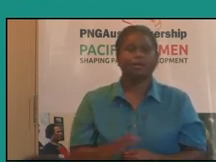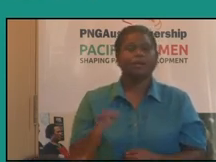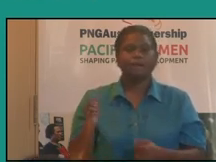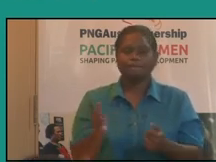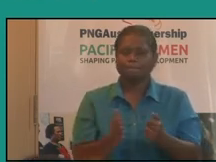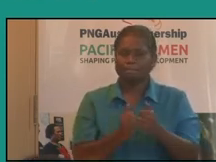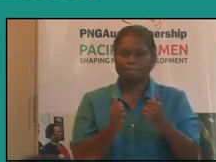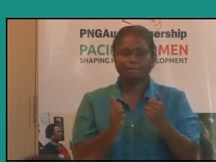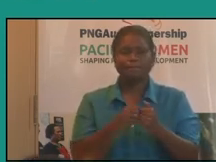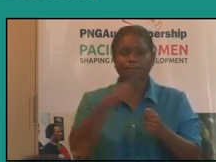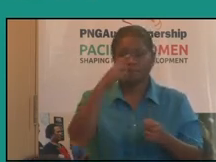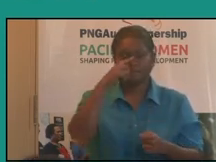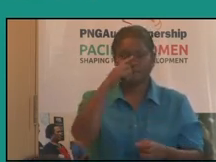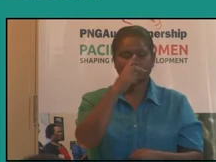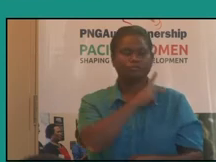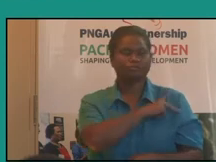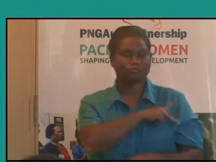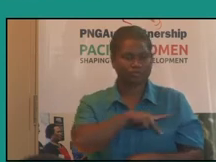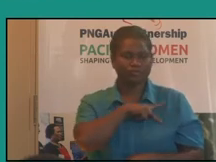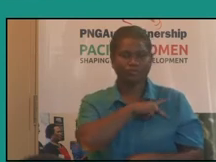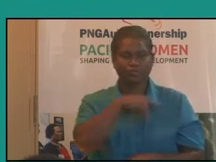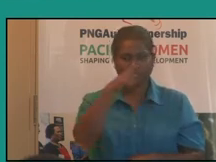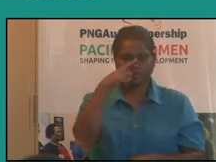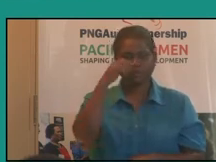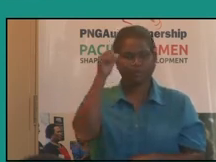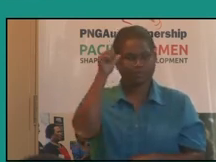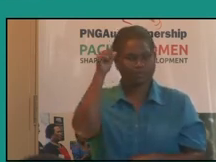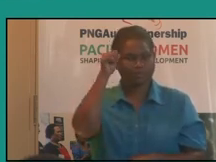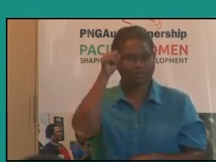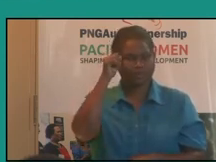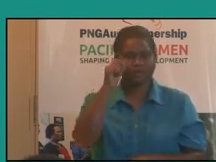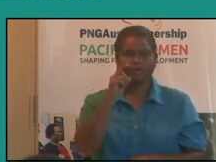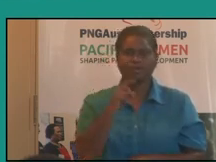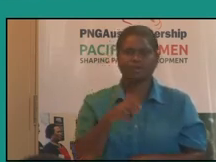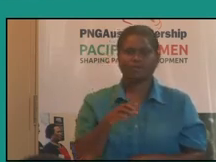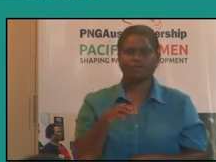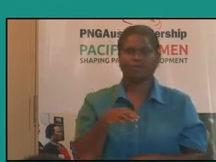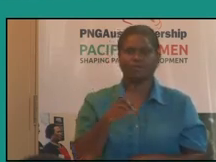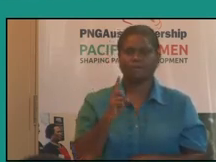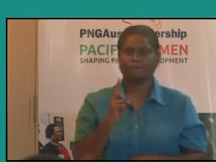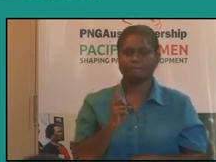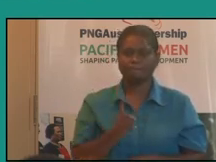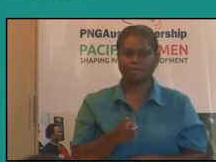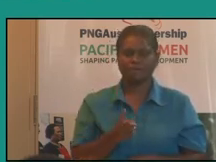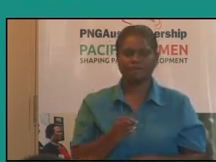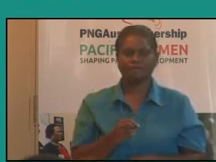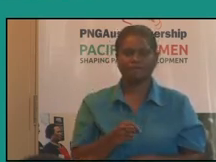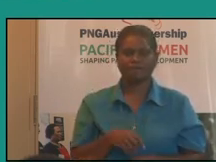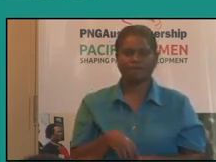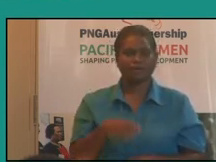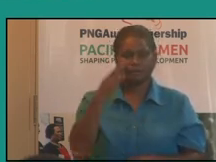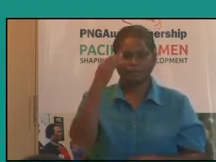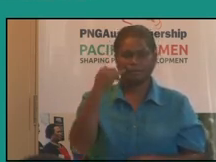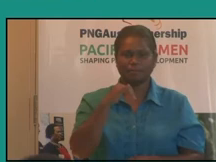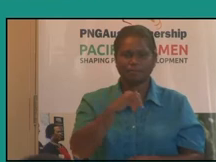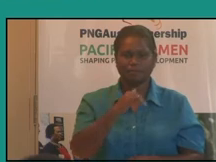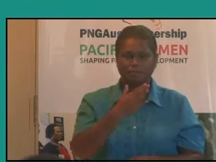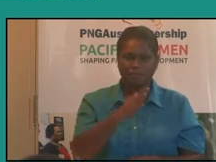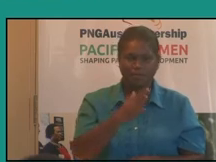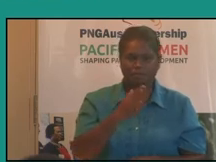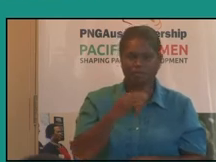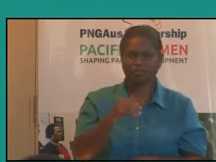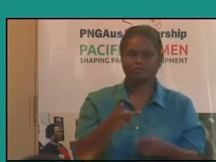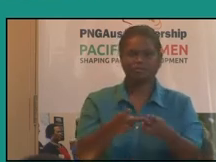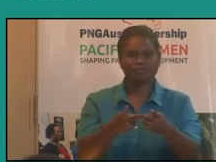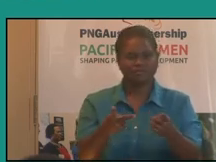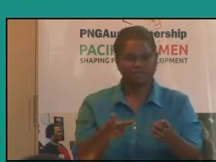among the professional elites, but she was not known within the, she may not have been known very well within the villages